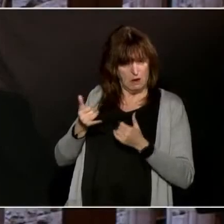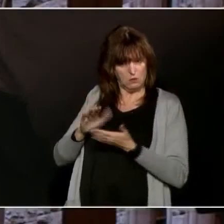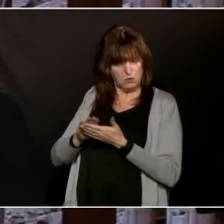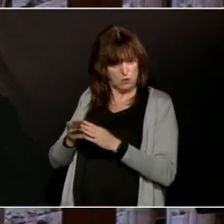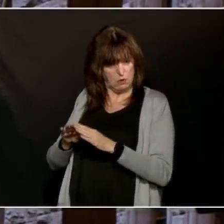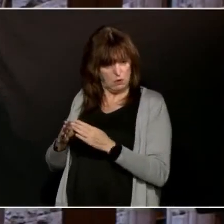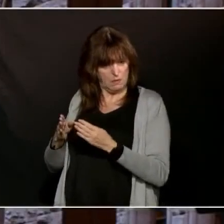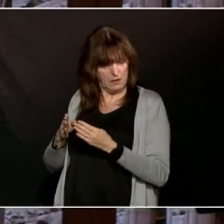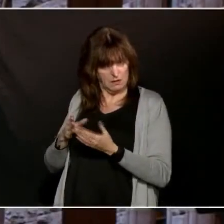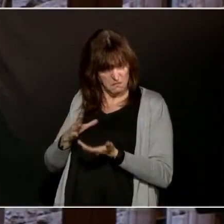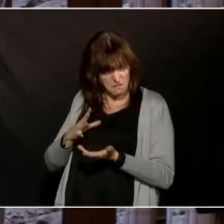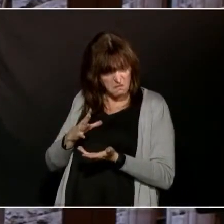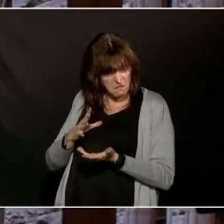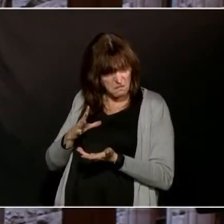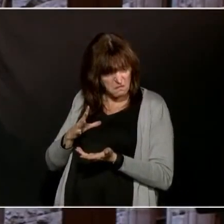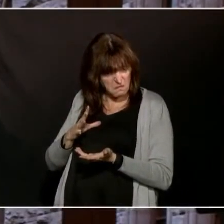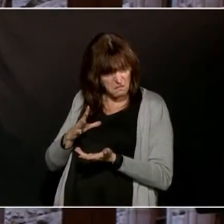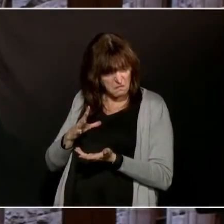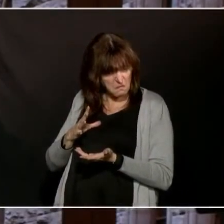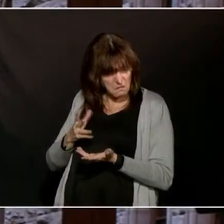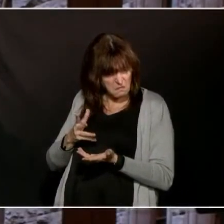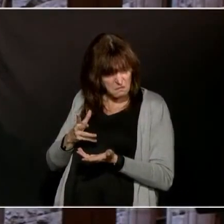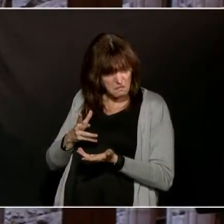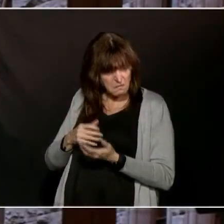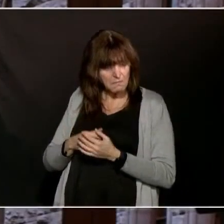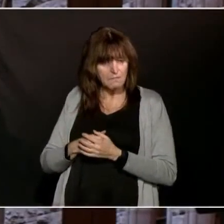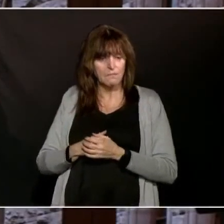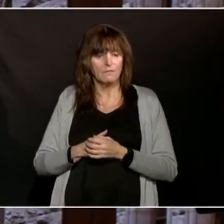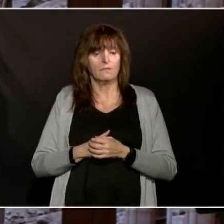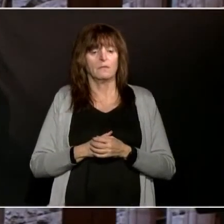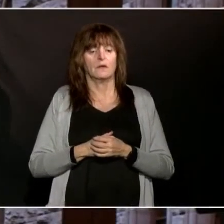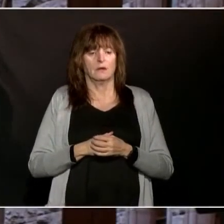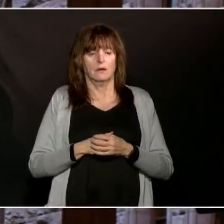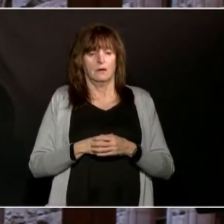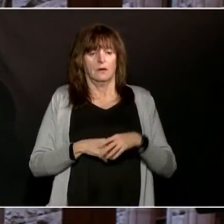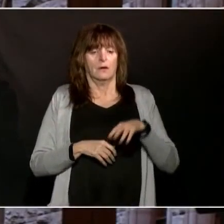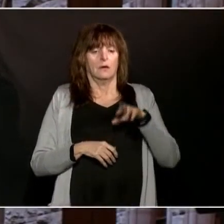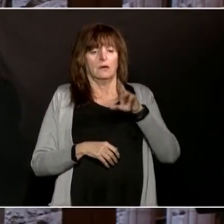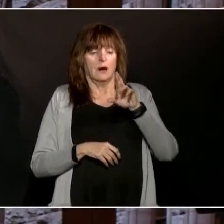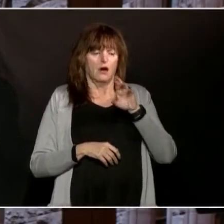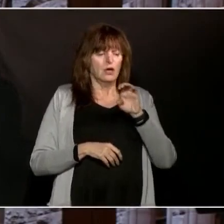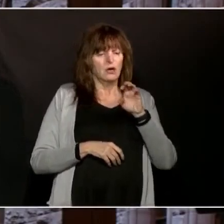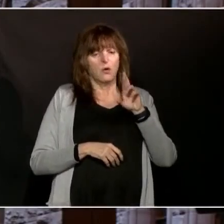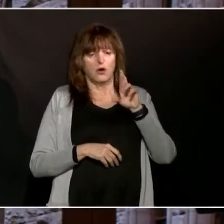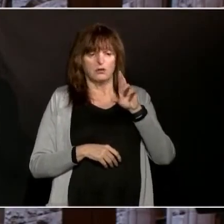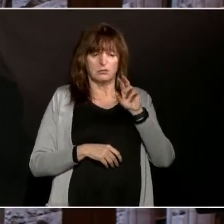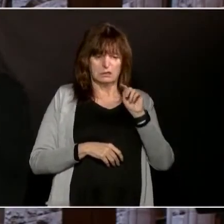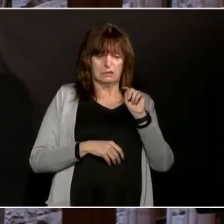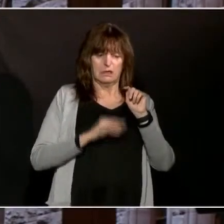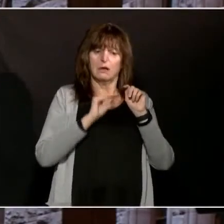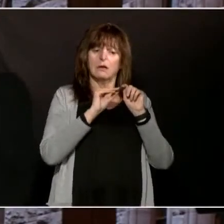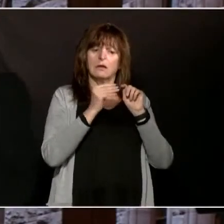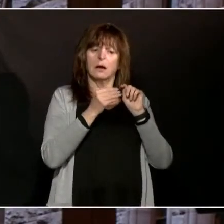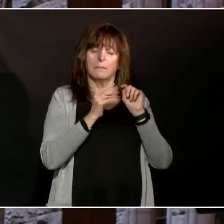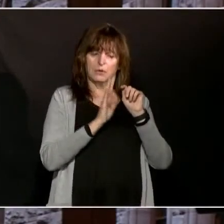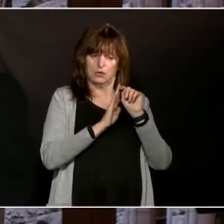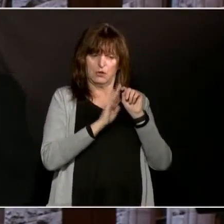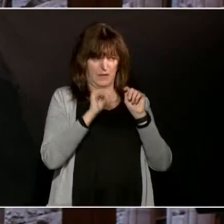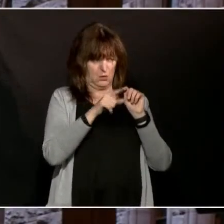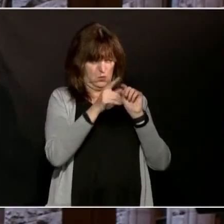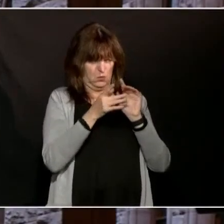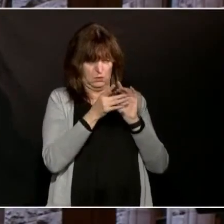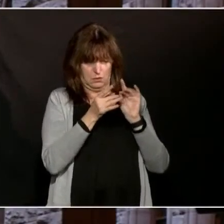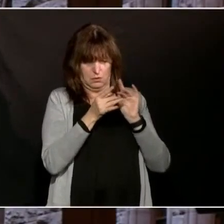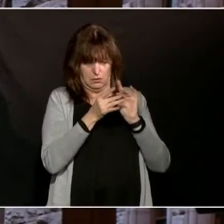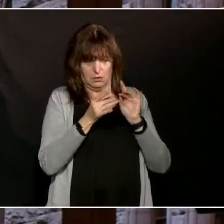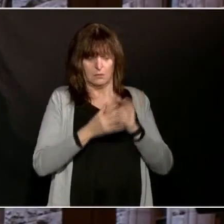So the so-called RE or RT, you hear the terminology. It's an interesting one to calculate, but we